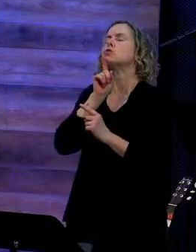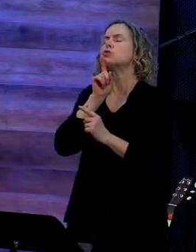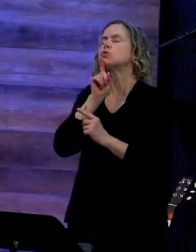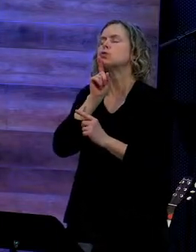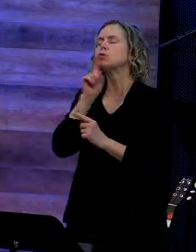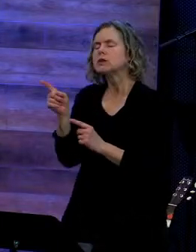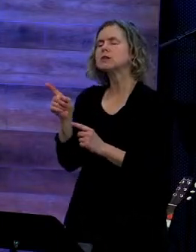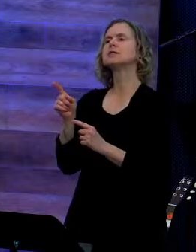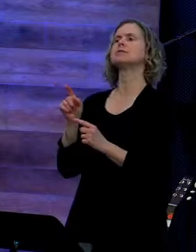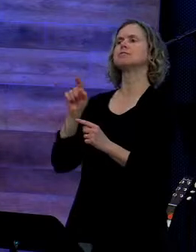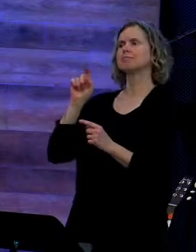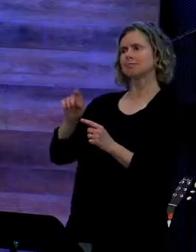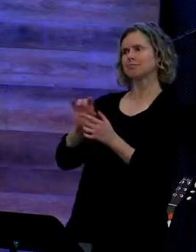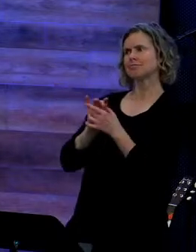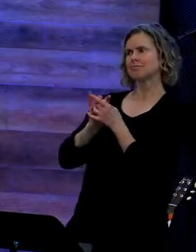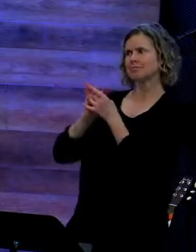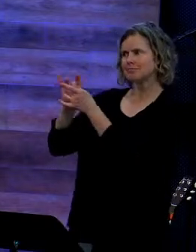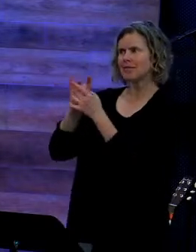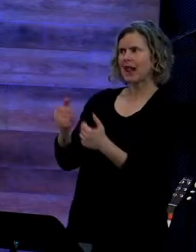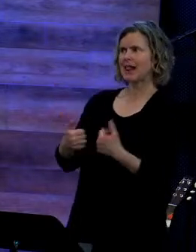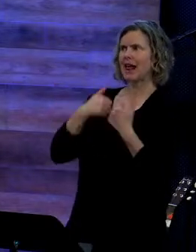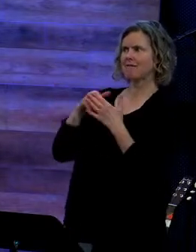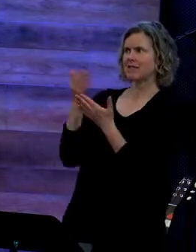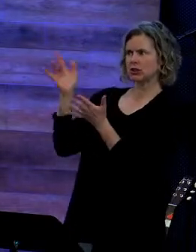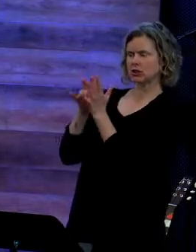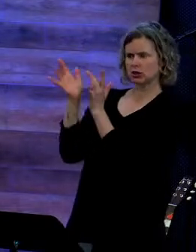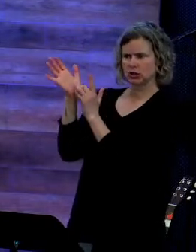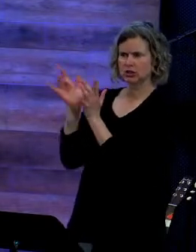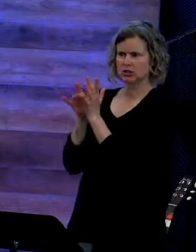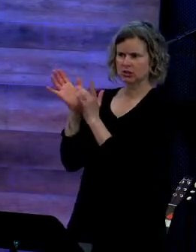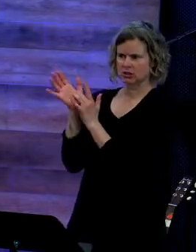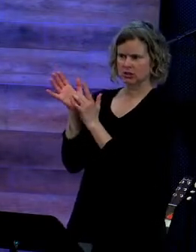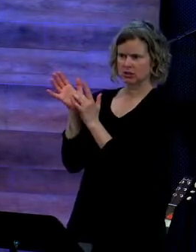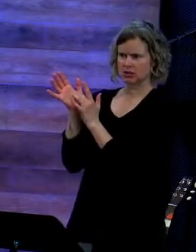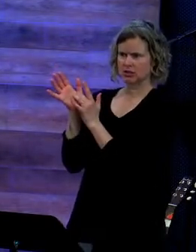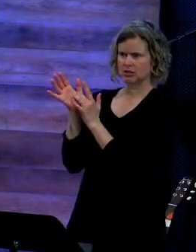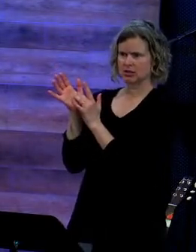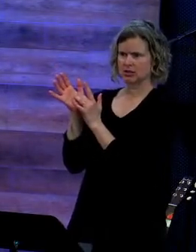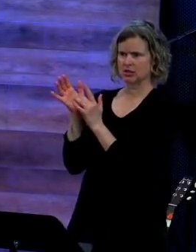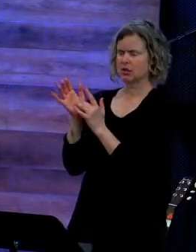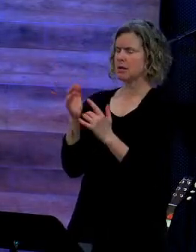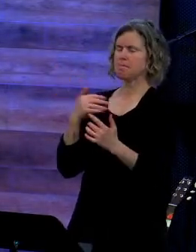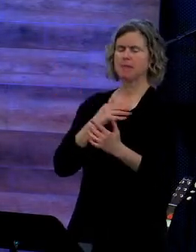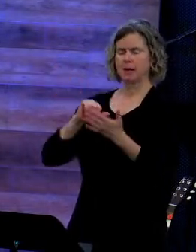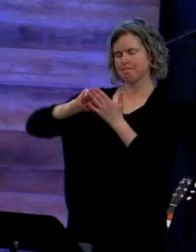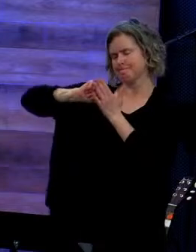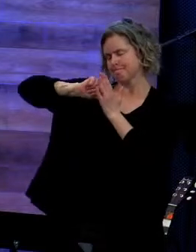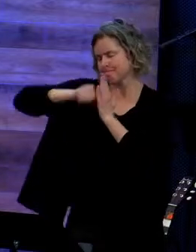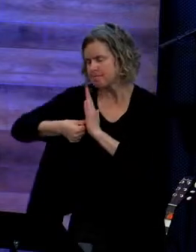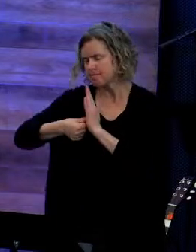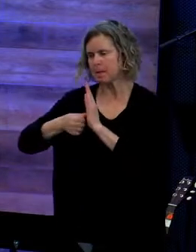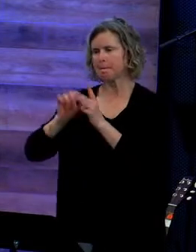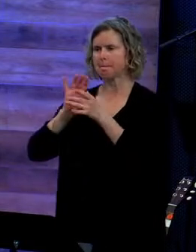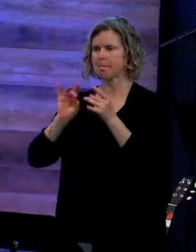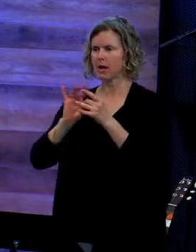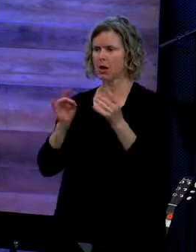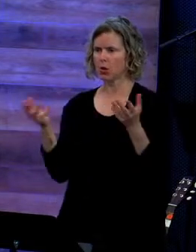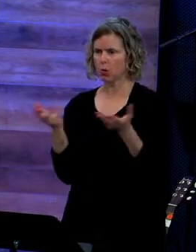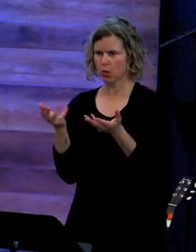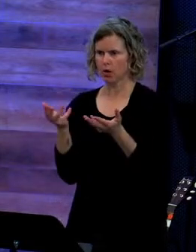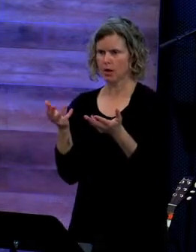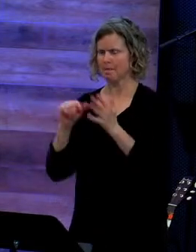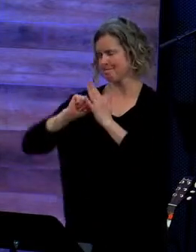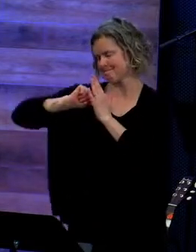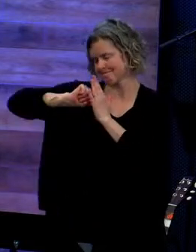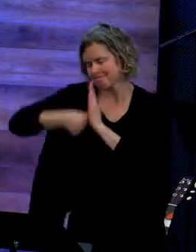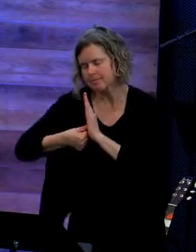else this morning, hear this. You will find the deepest rest for your souls by coming